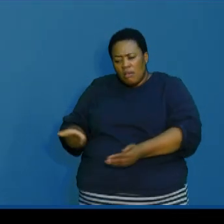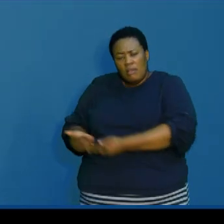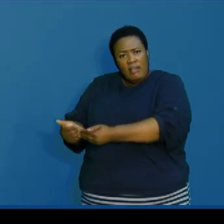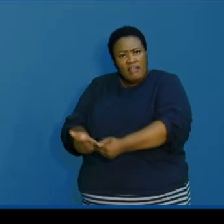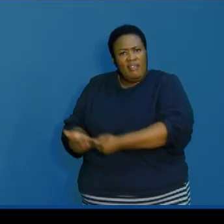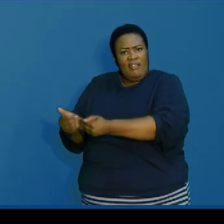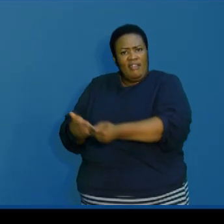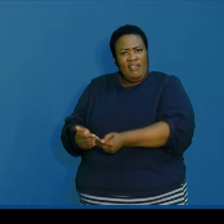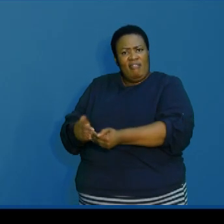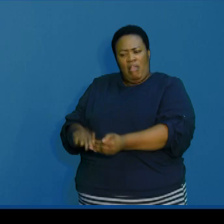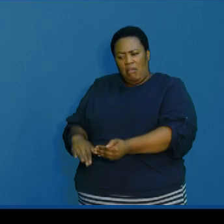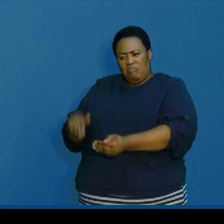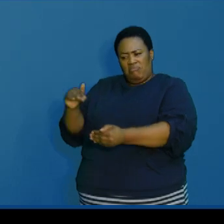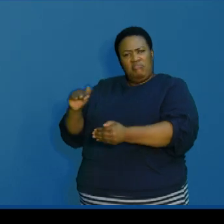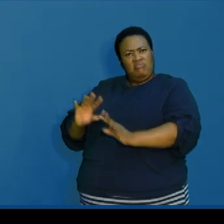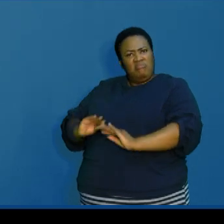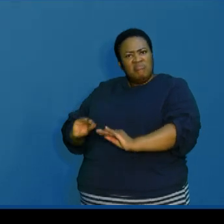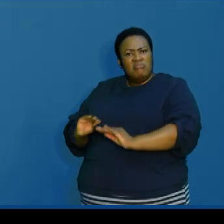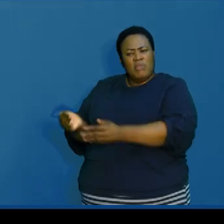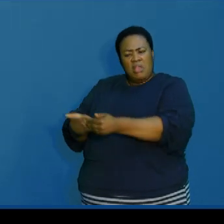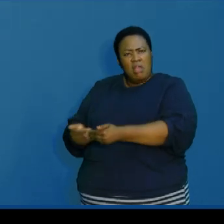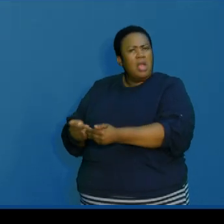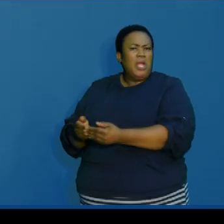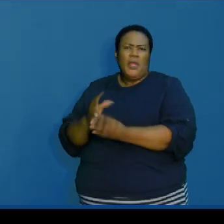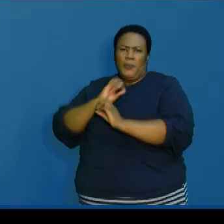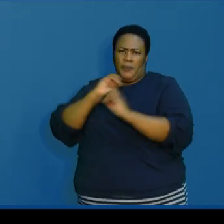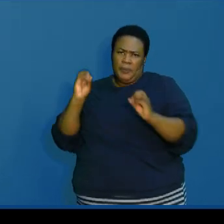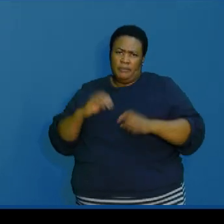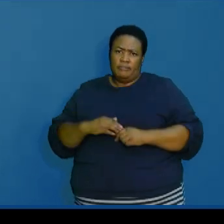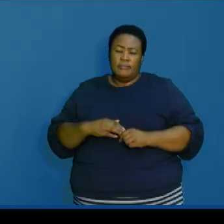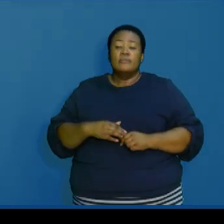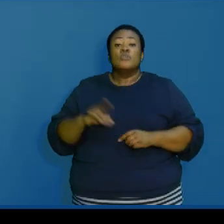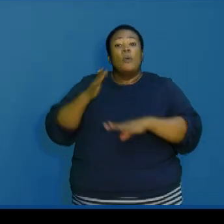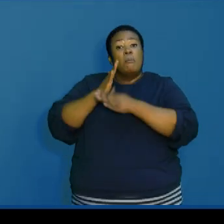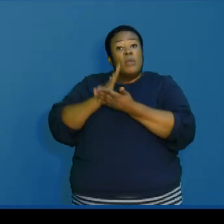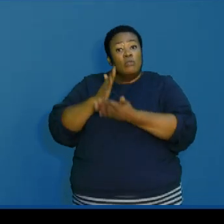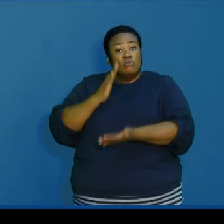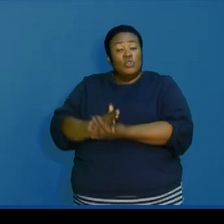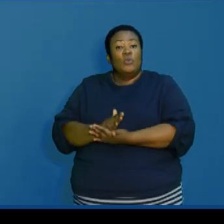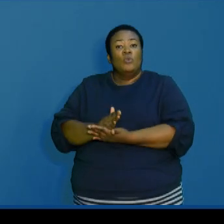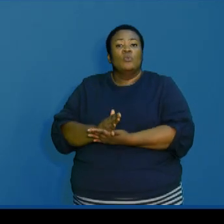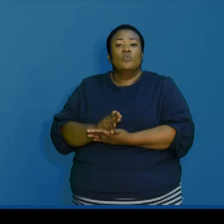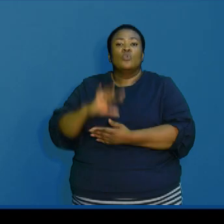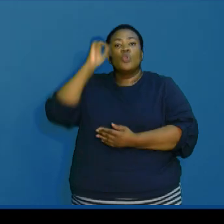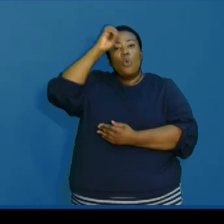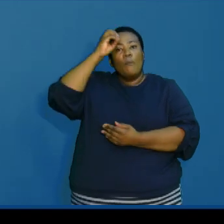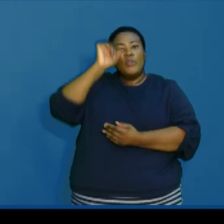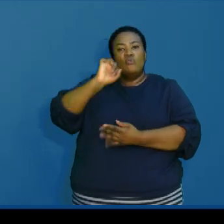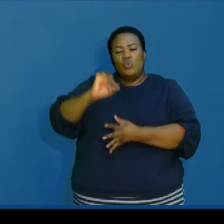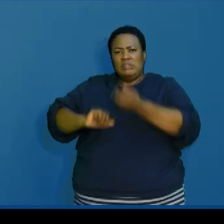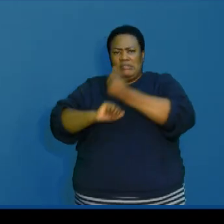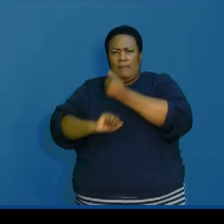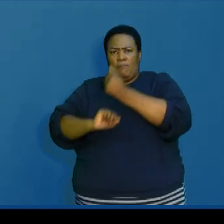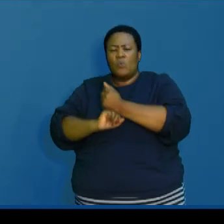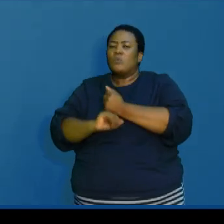You need to ground your answer on the text. Justify your opinion. Give a